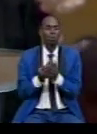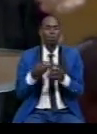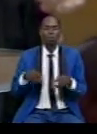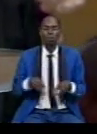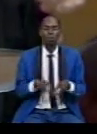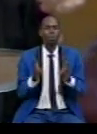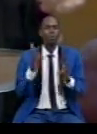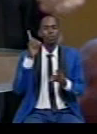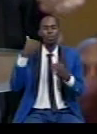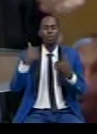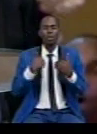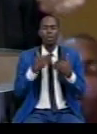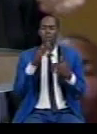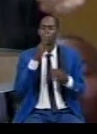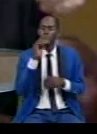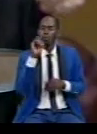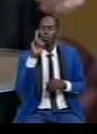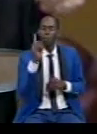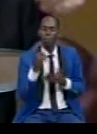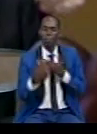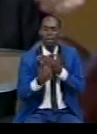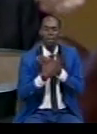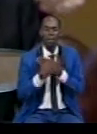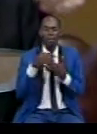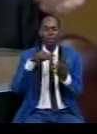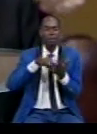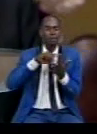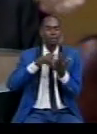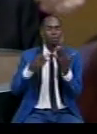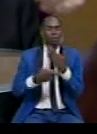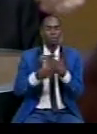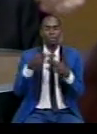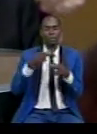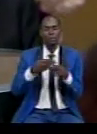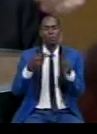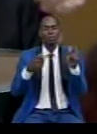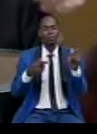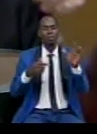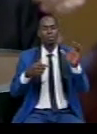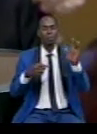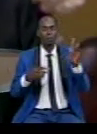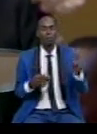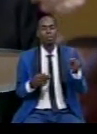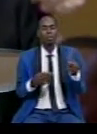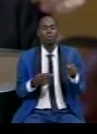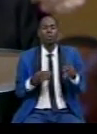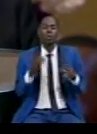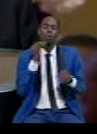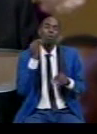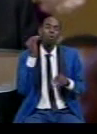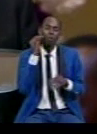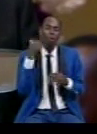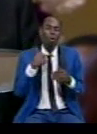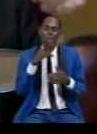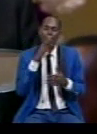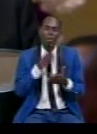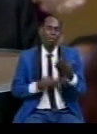are the one behind this program of GCK. Hopes have been restored,